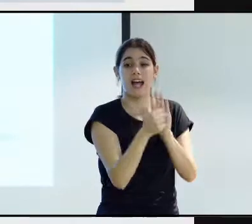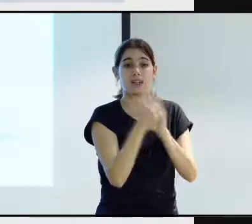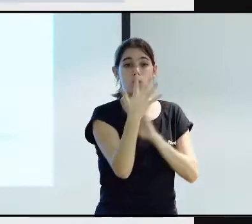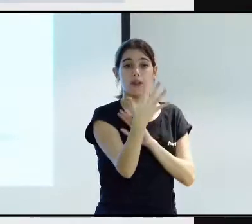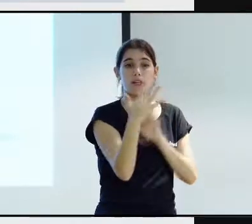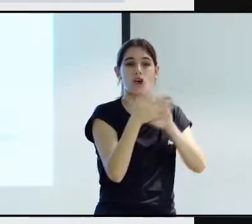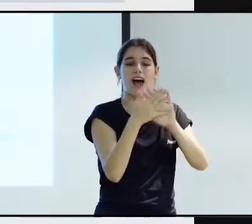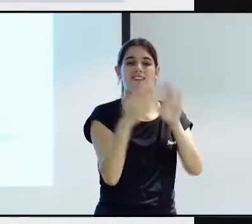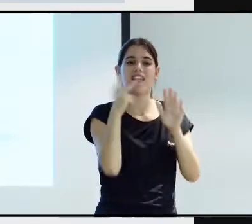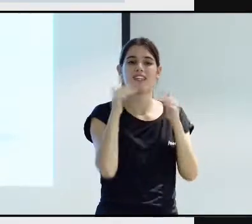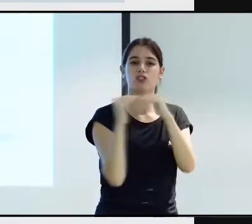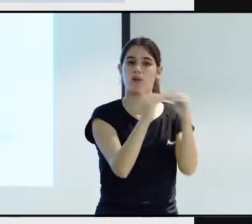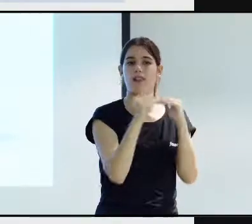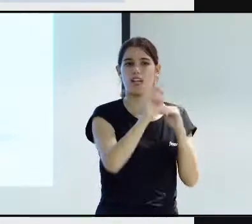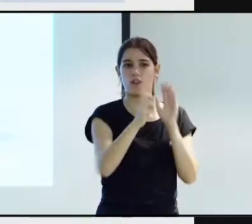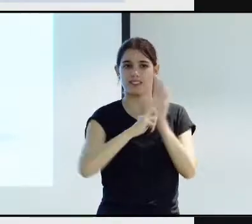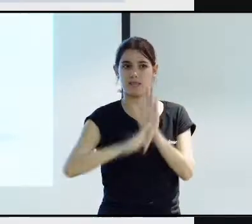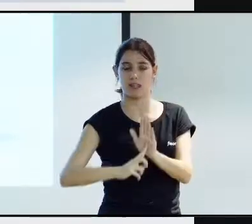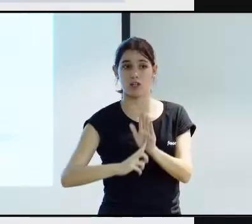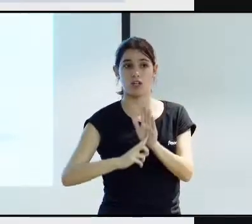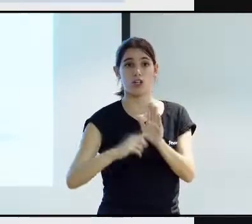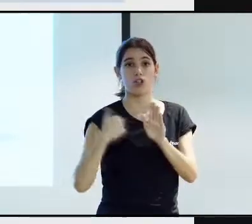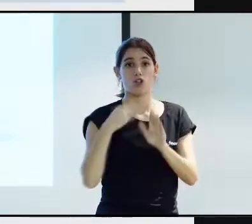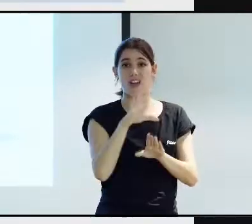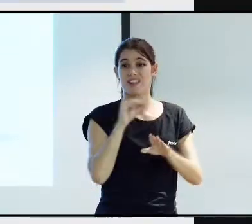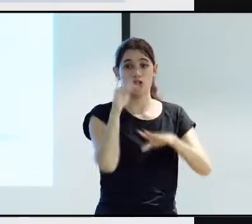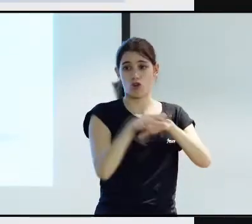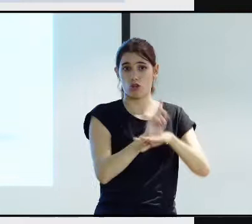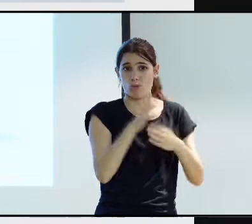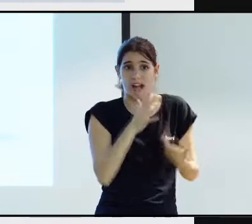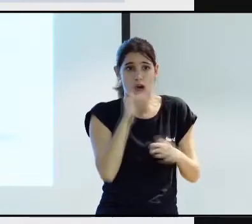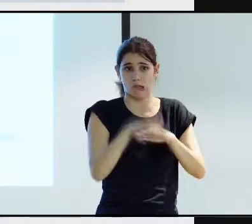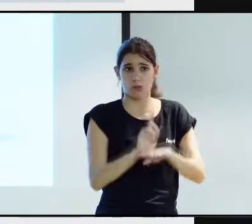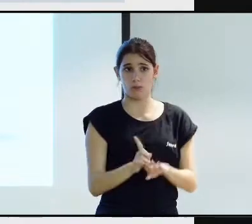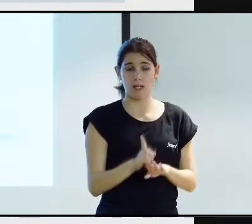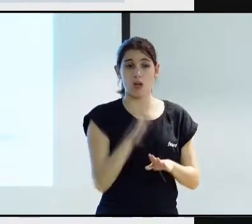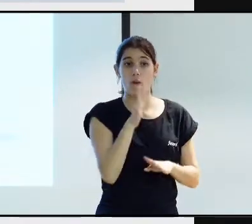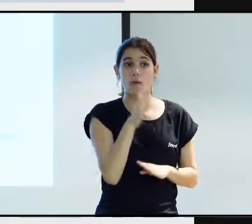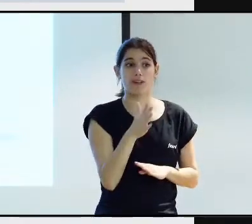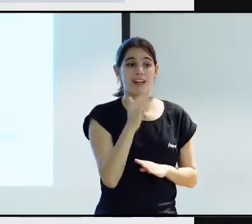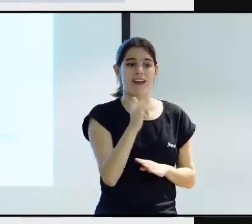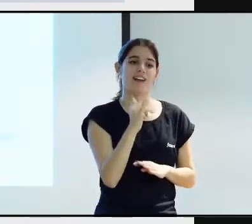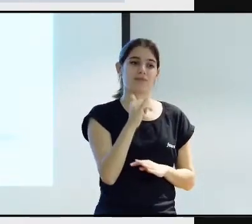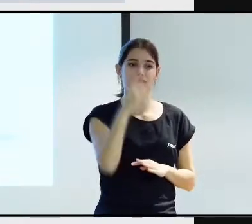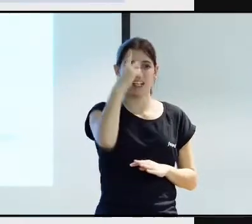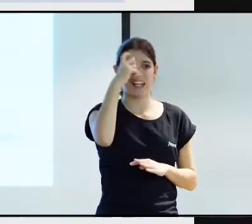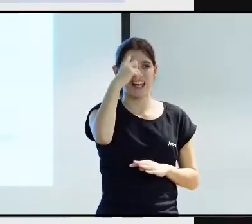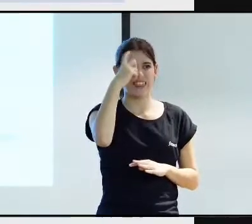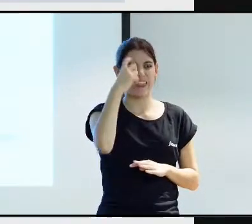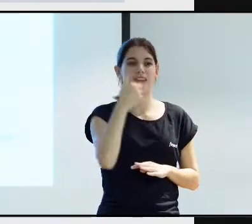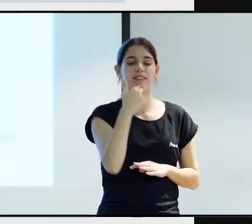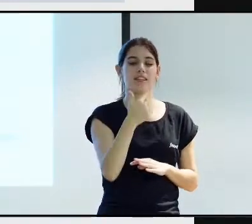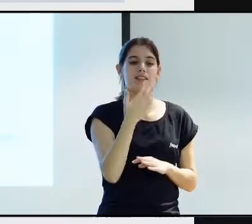Article 5. When we talk about equality and no discrimination, I think nobody is complying with Article 5 of